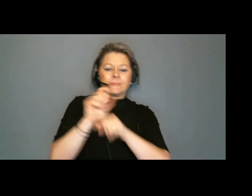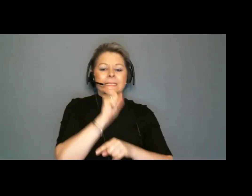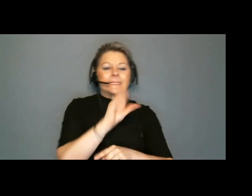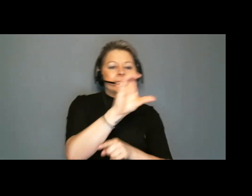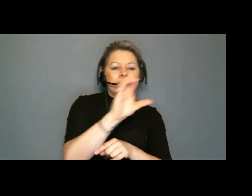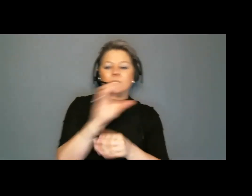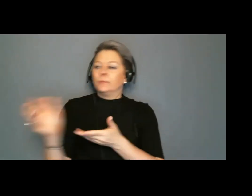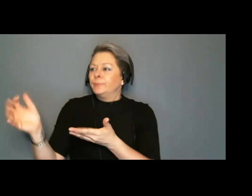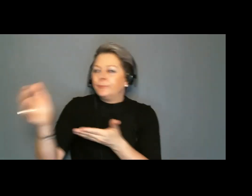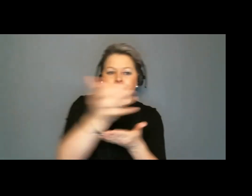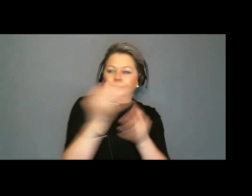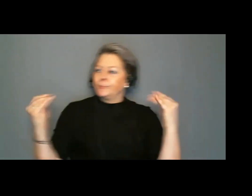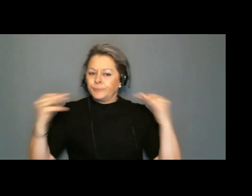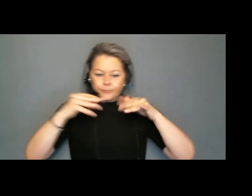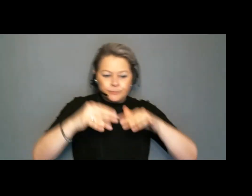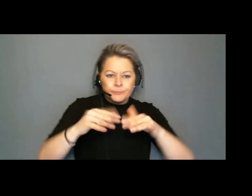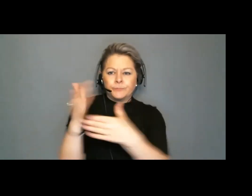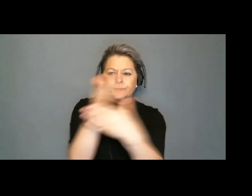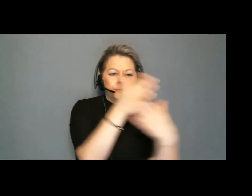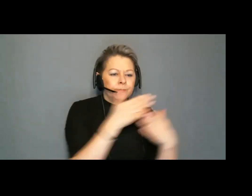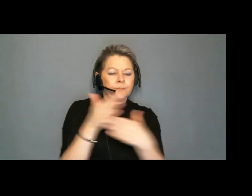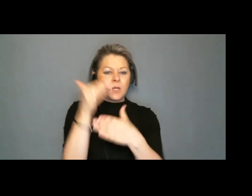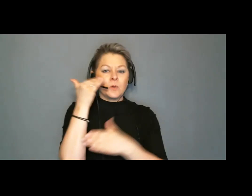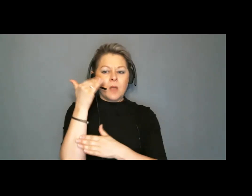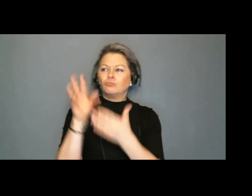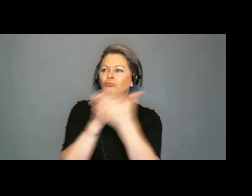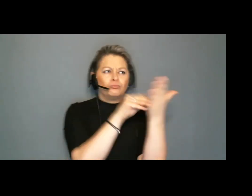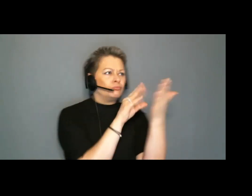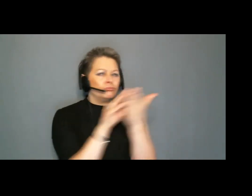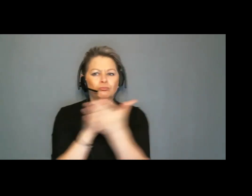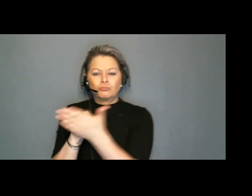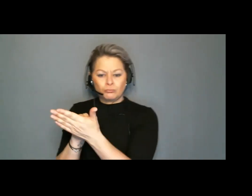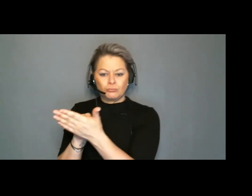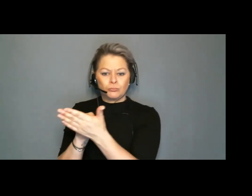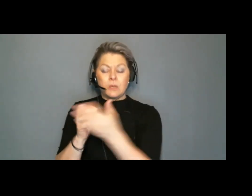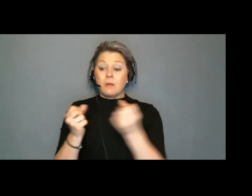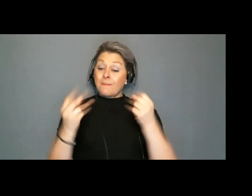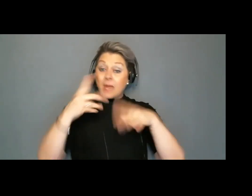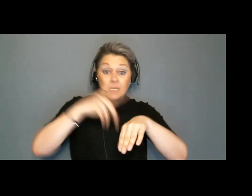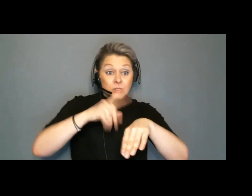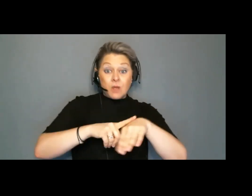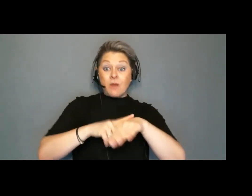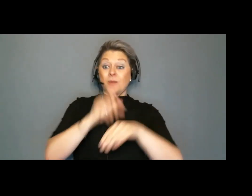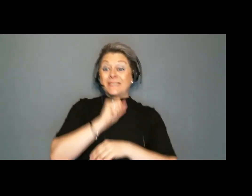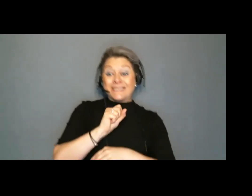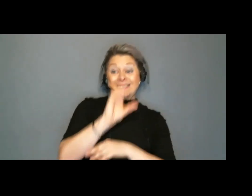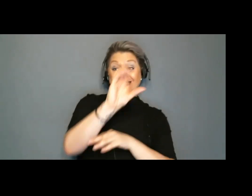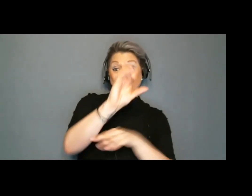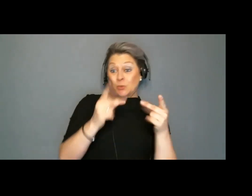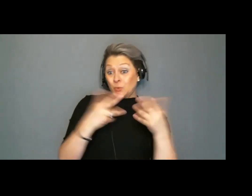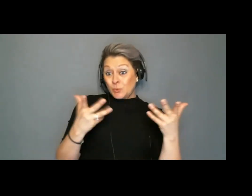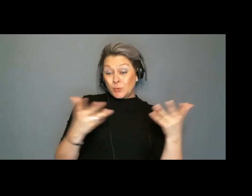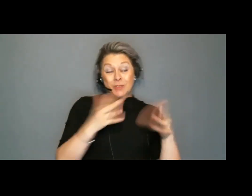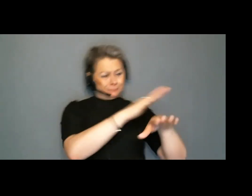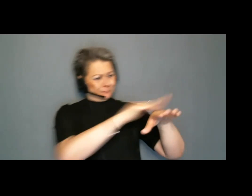share information and learn from one another. On a number of occasions, we invited all these seniors to fill